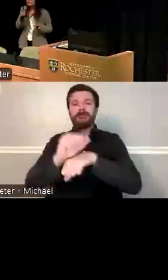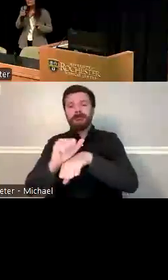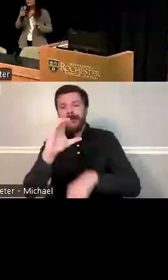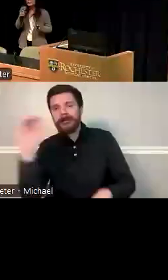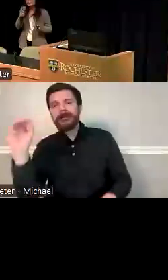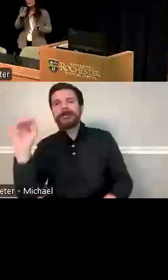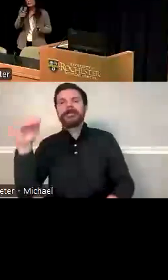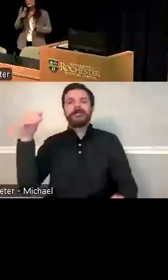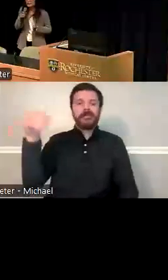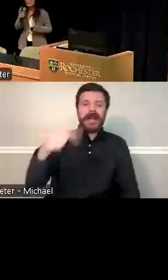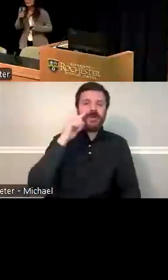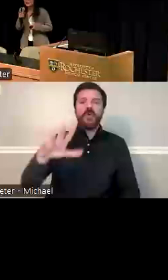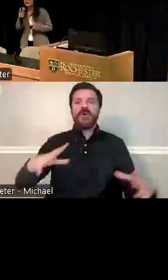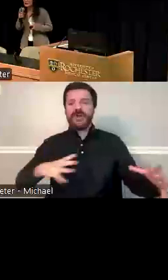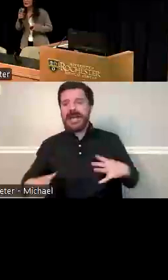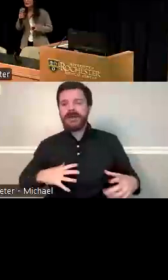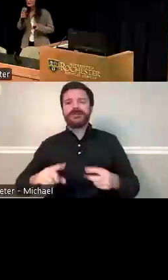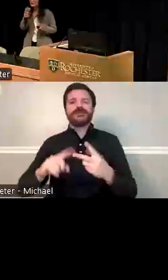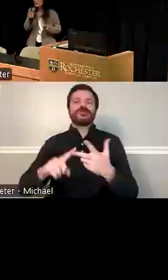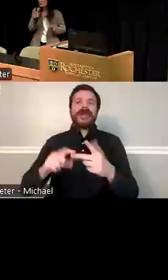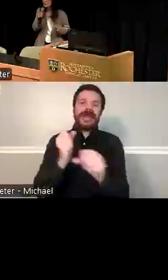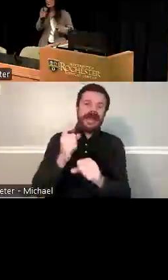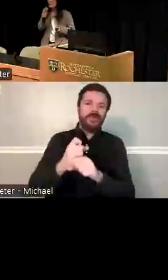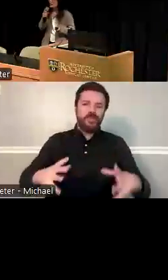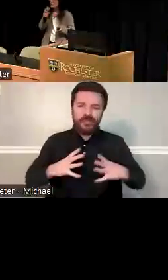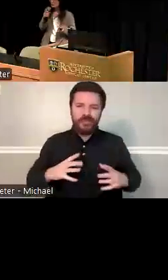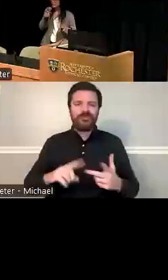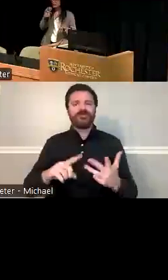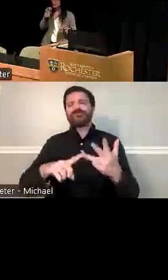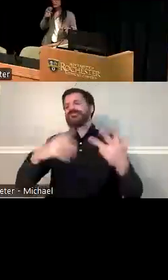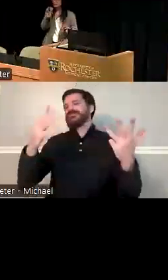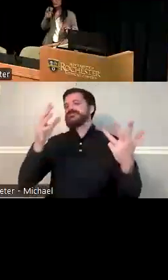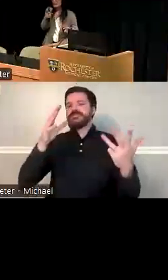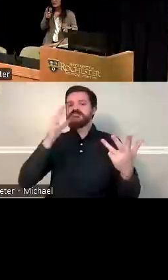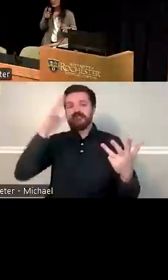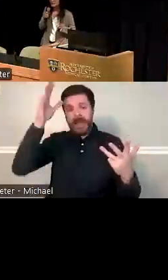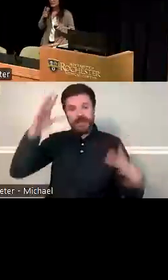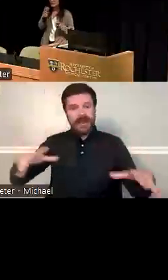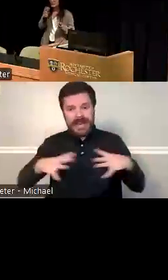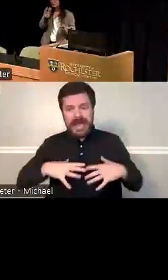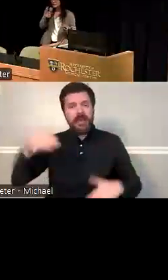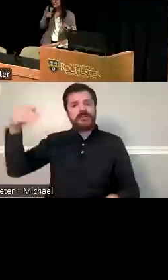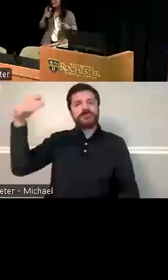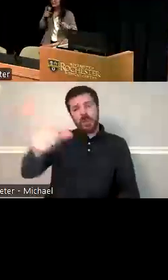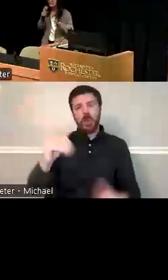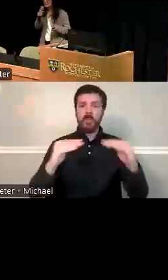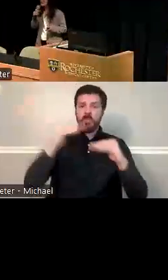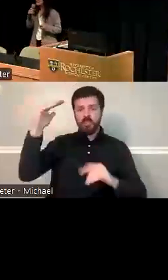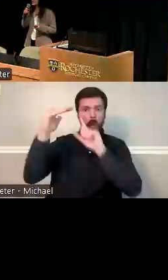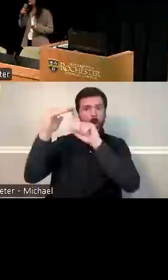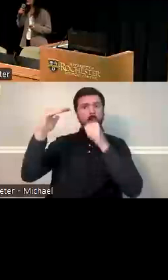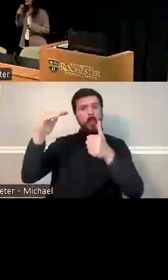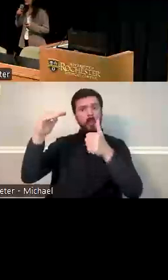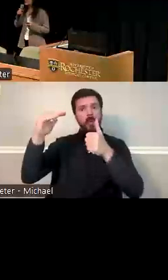pays for your vacation, annual leaves and your parental leave, then you're in a better place. But if you don't